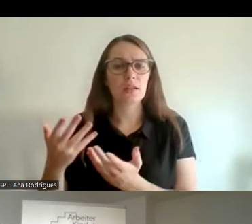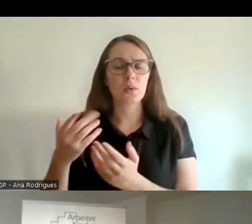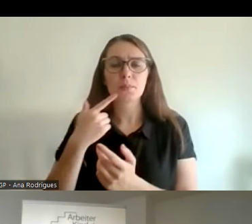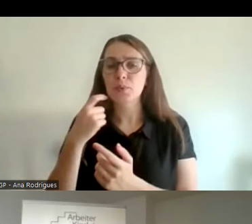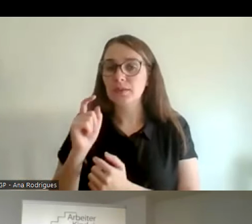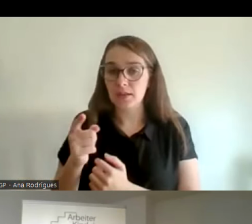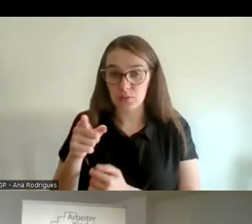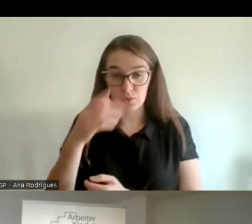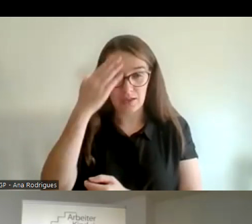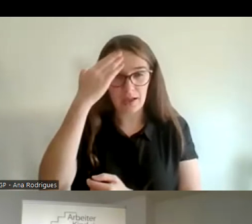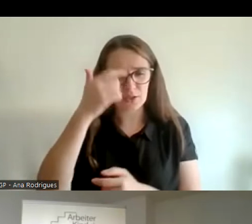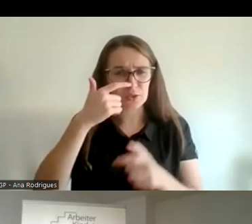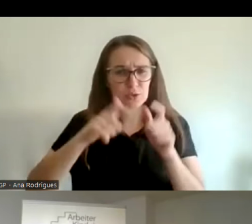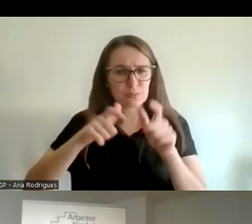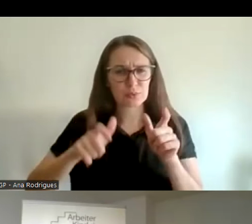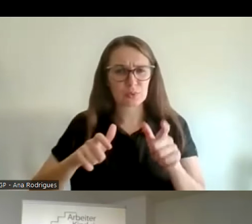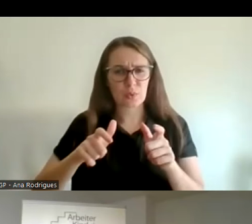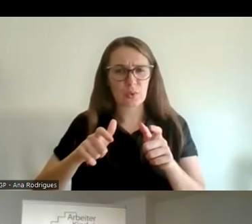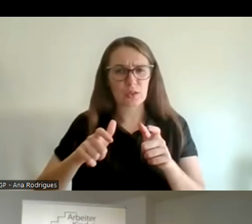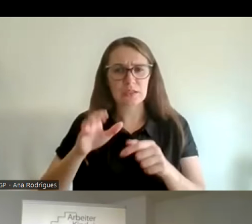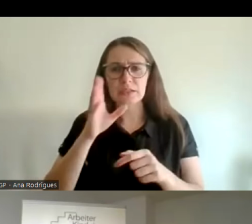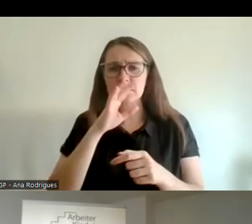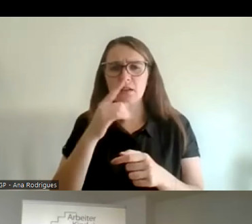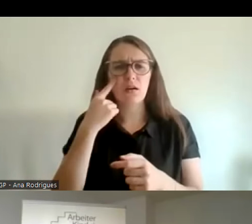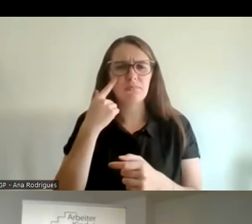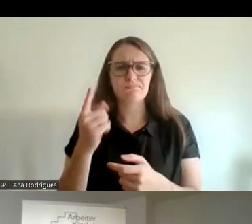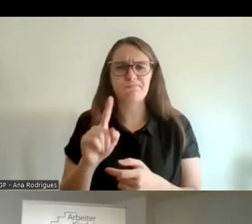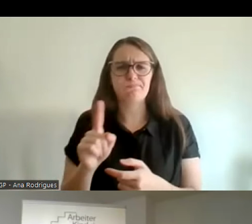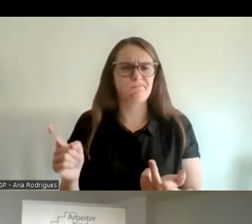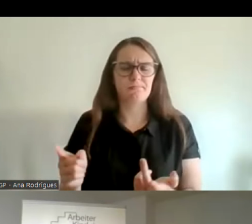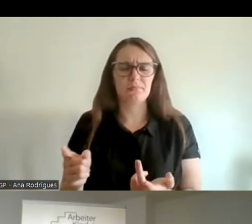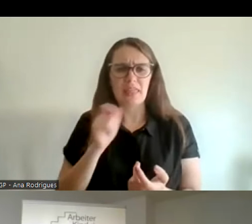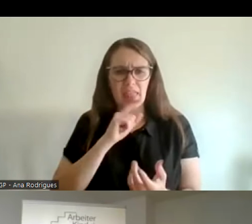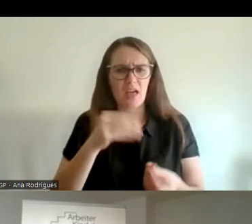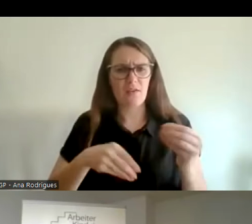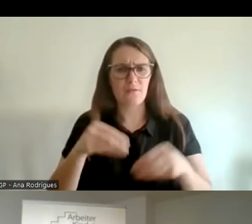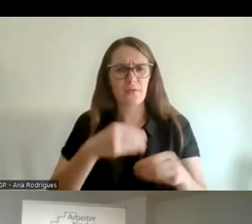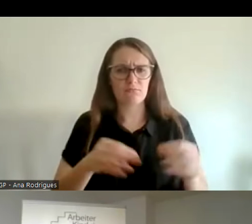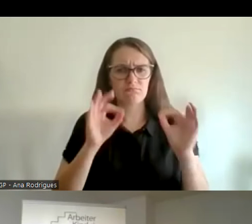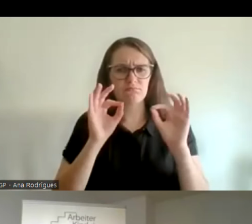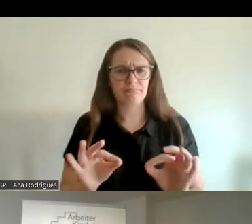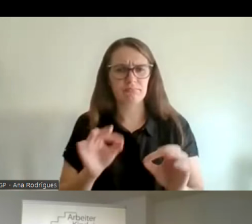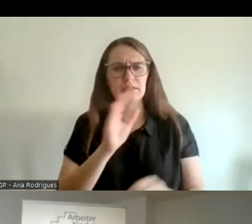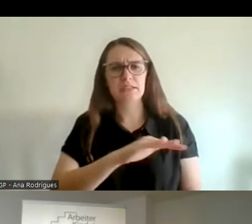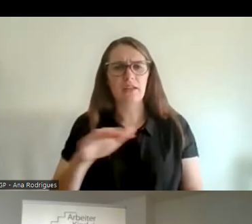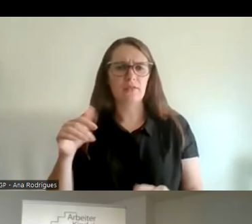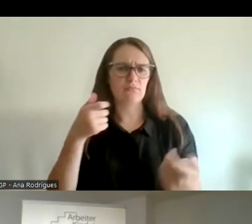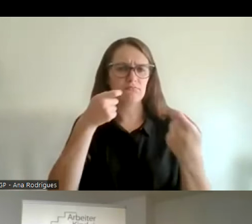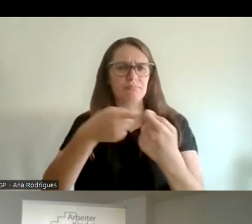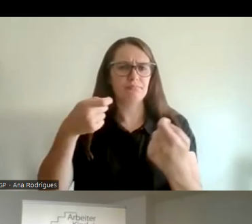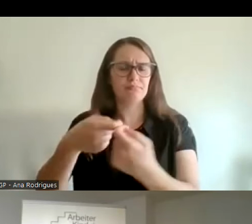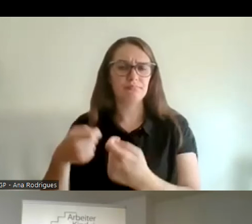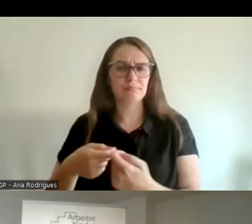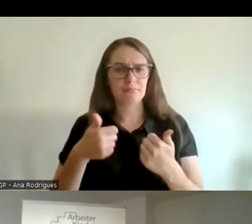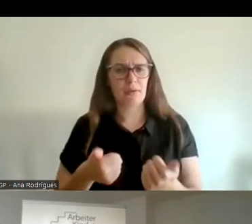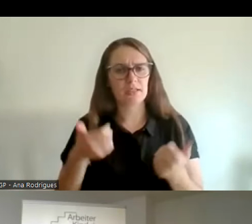do you think that people who can really see things and evaluate them properly, scientifically, reasonably, in